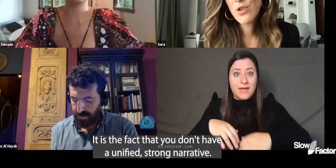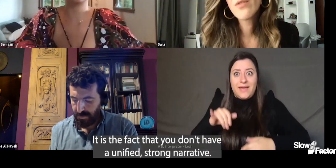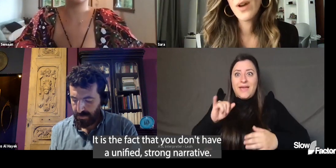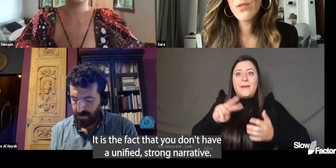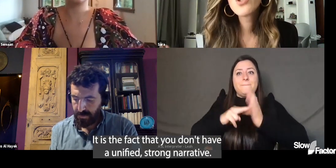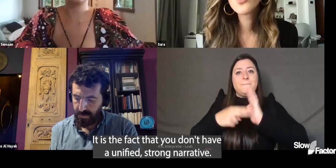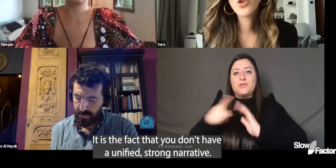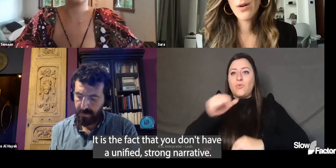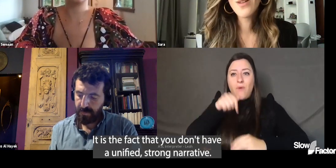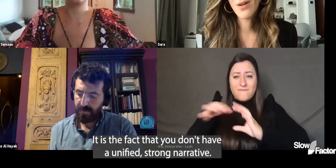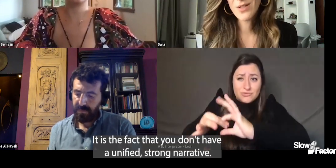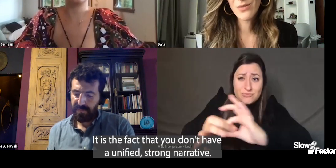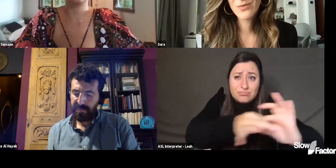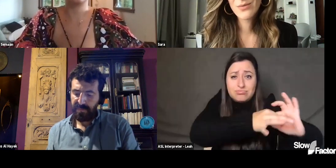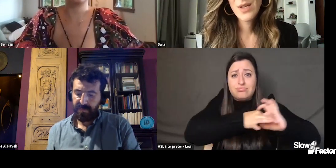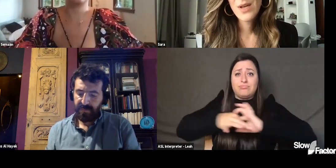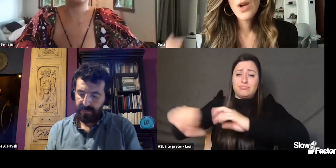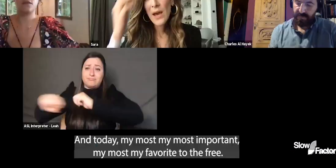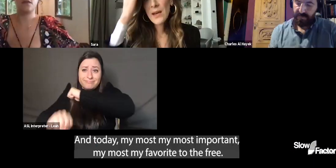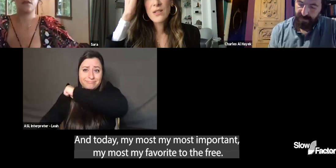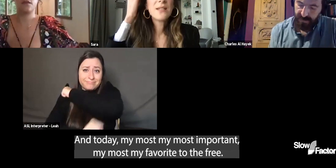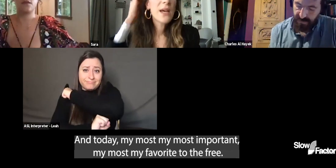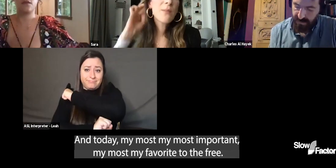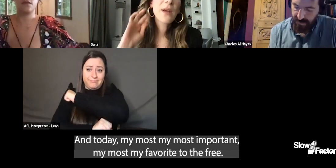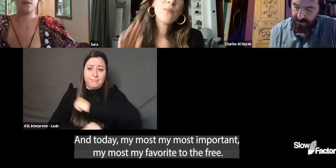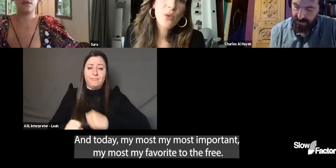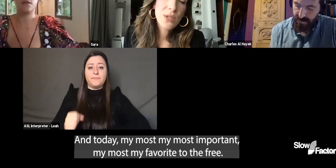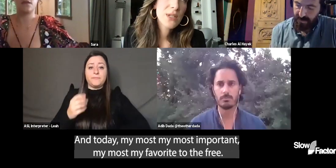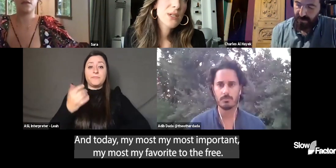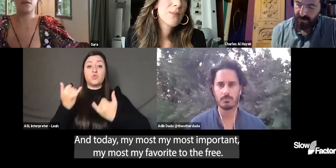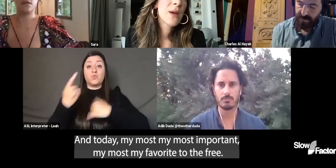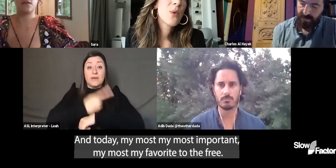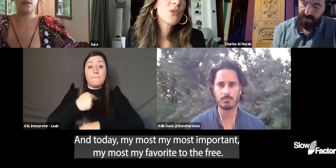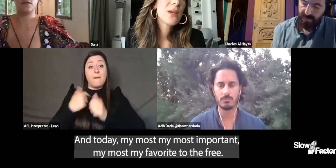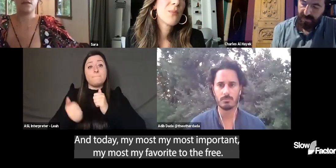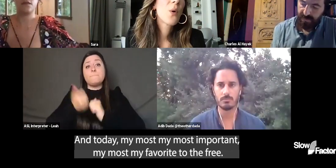have a unified, strong narrative. And today,